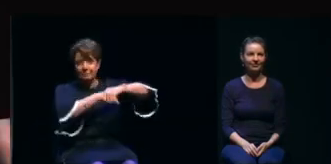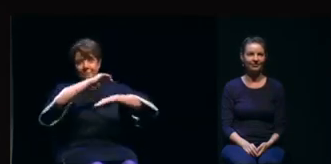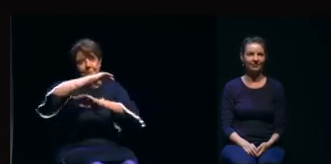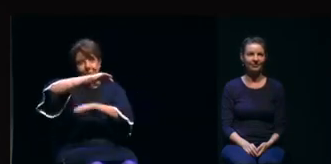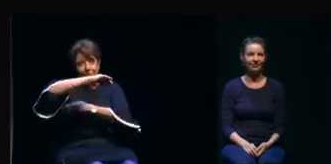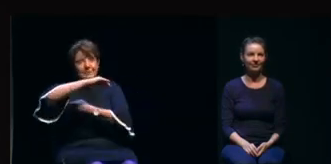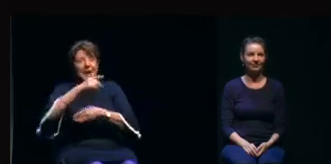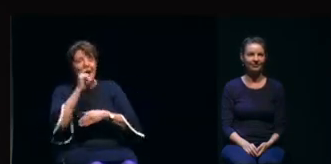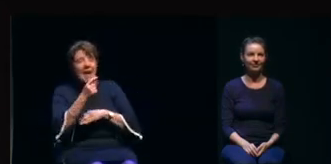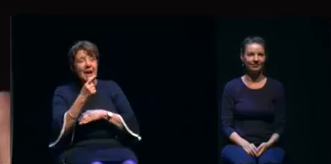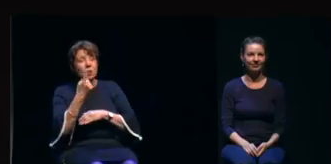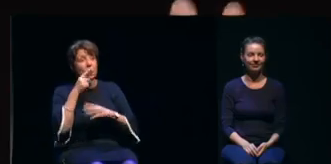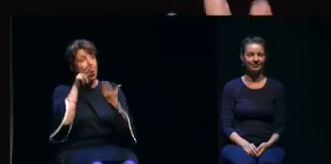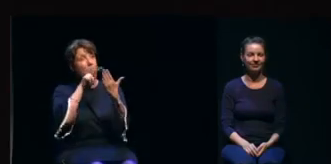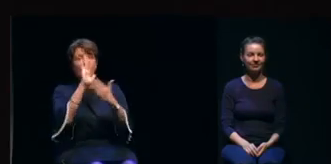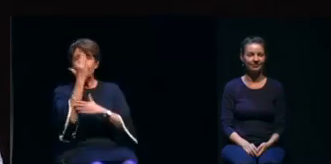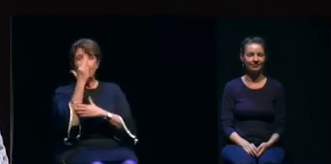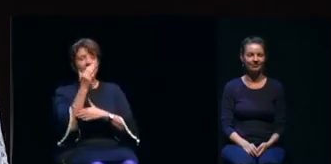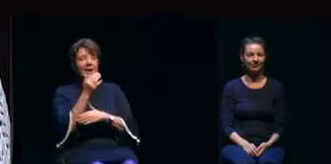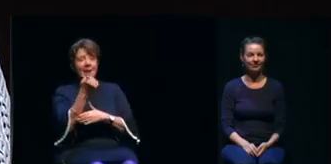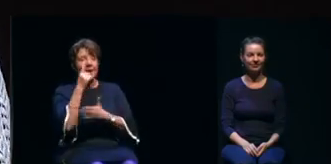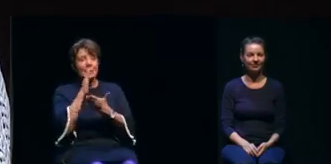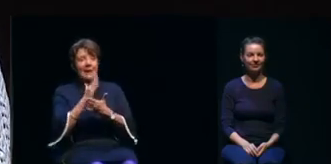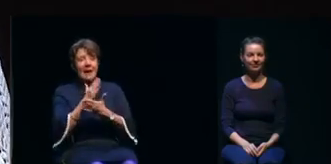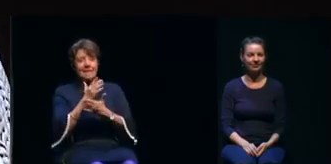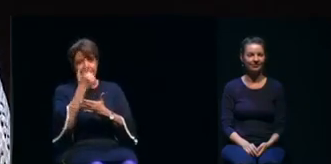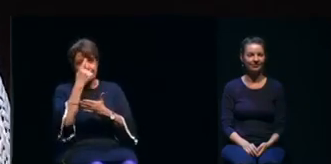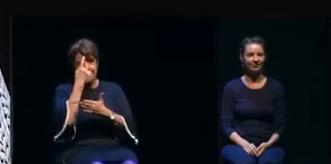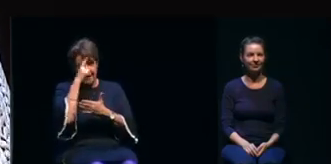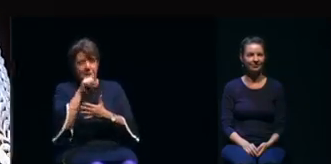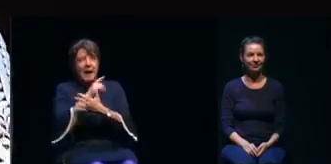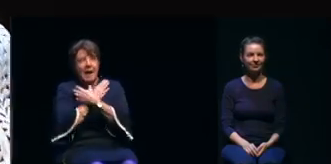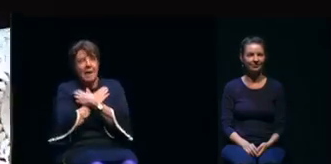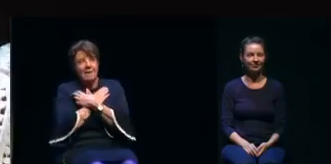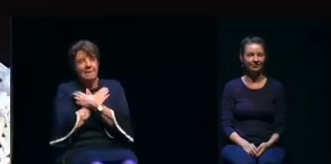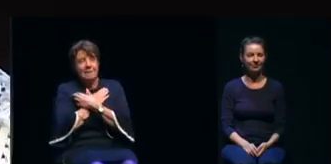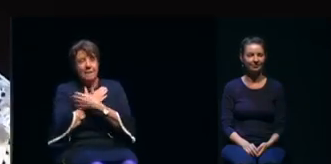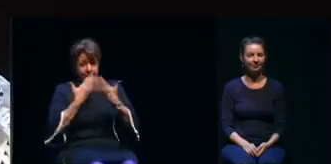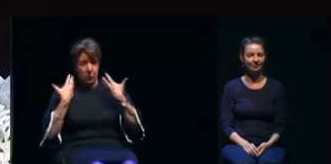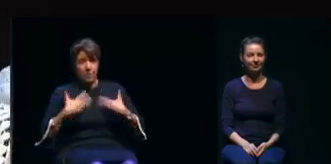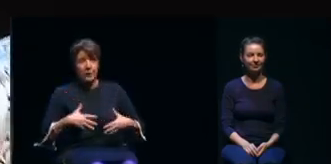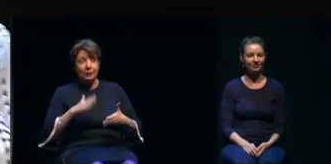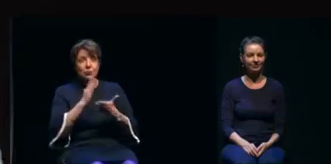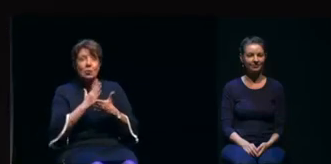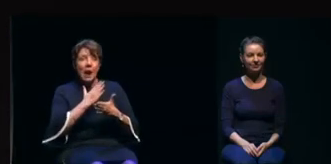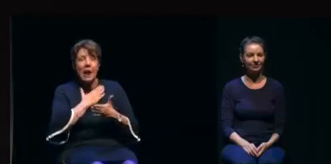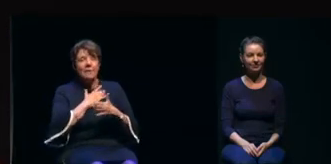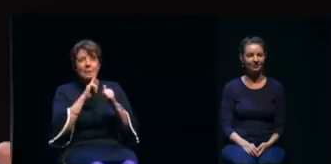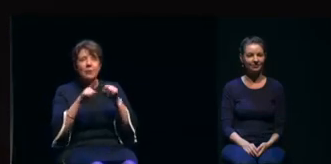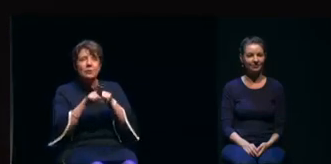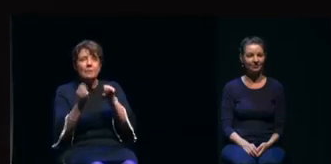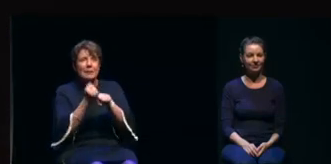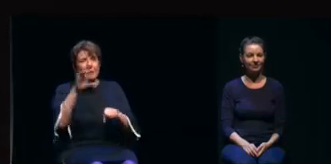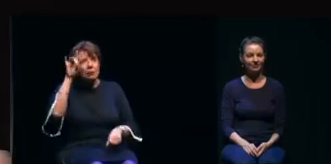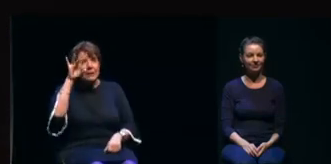that you can look in the mirror and just have complete and utter love for that, which, you know, I do love it, but it also drives me crazy